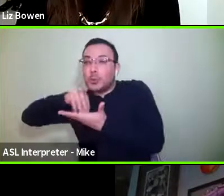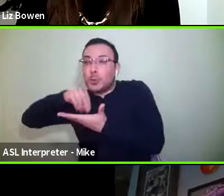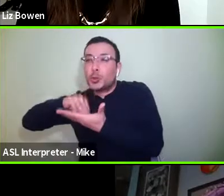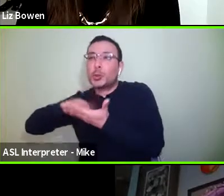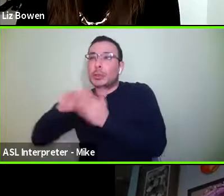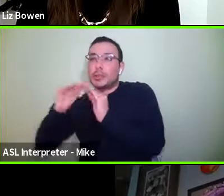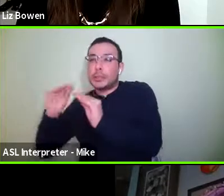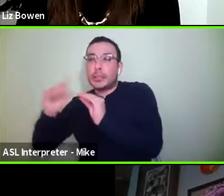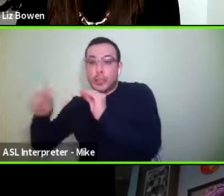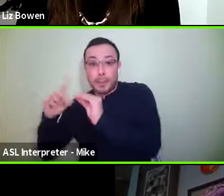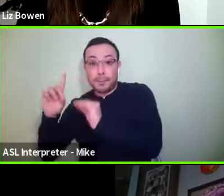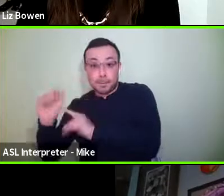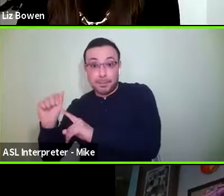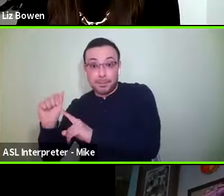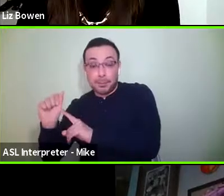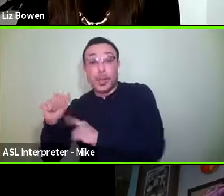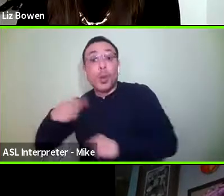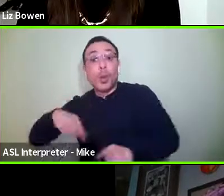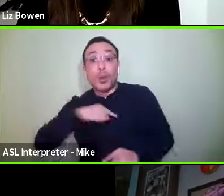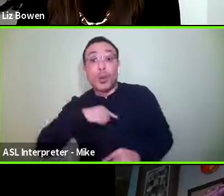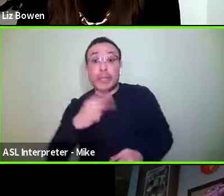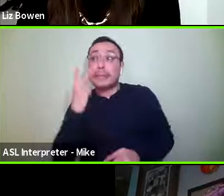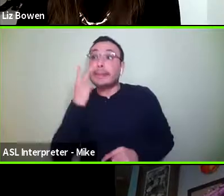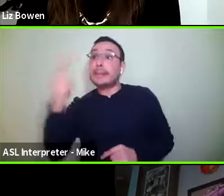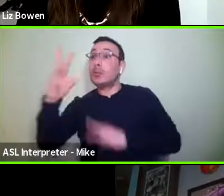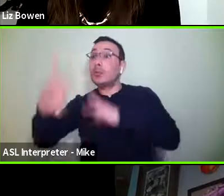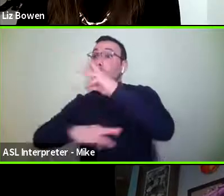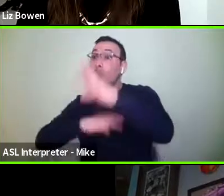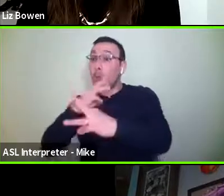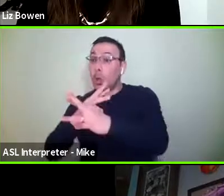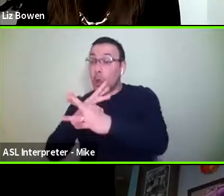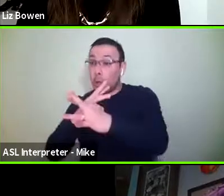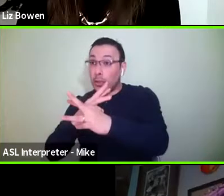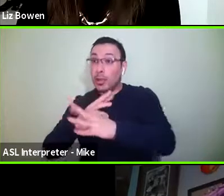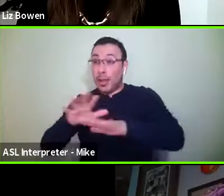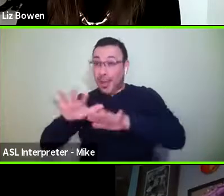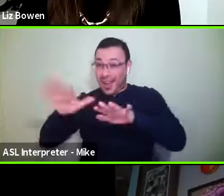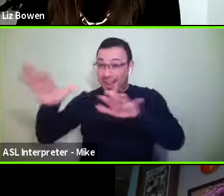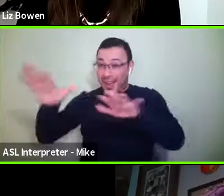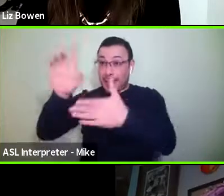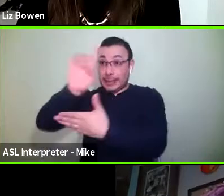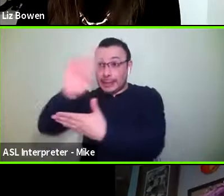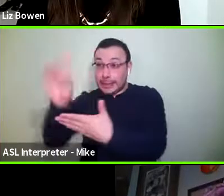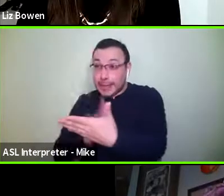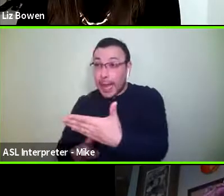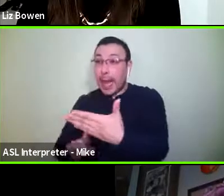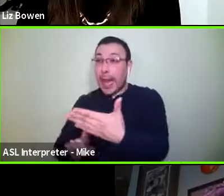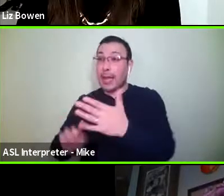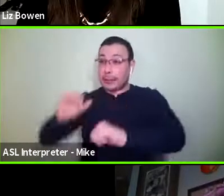designed for a particular kind of person. And